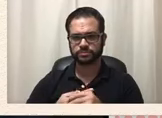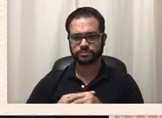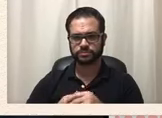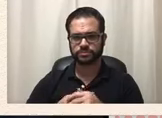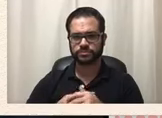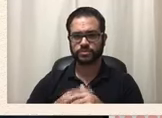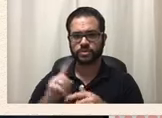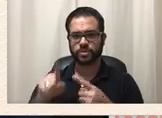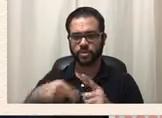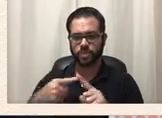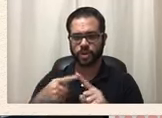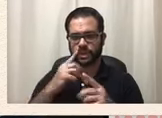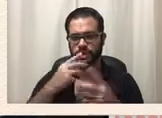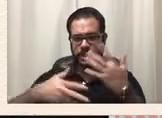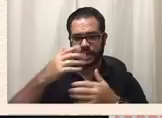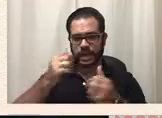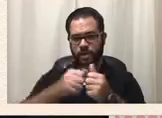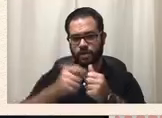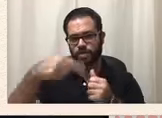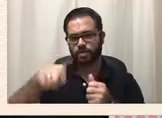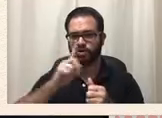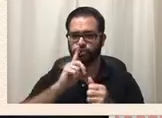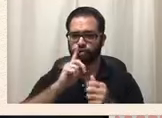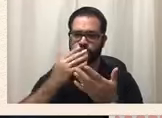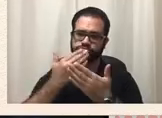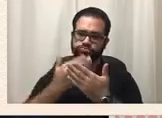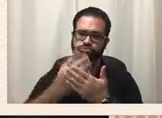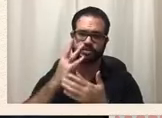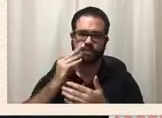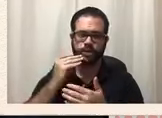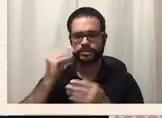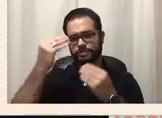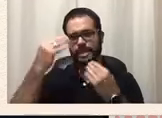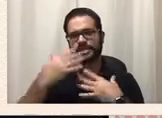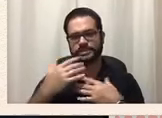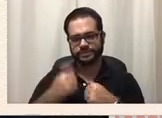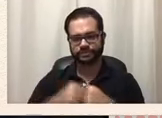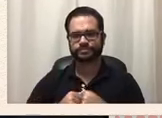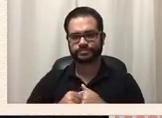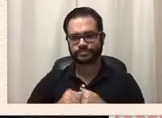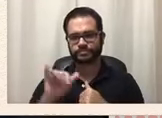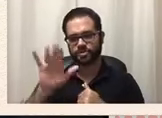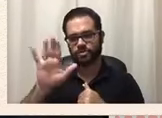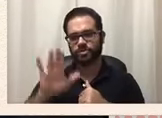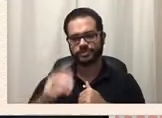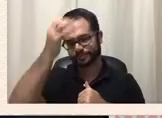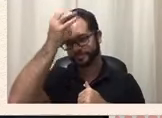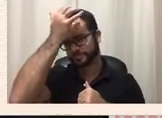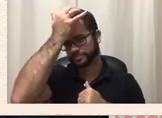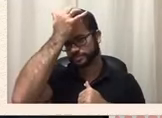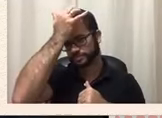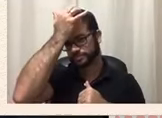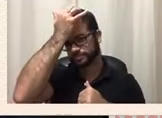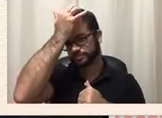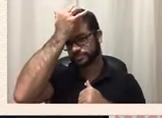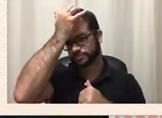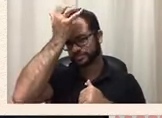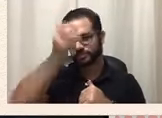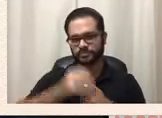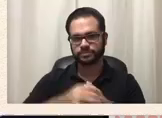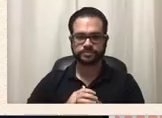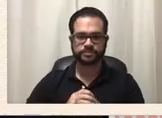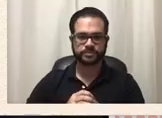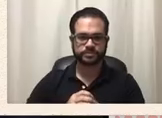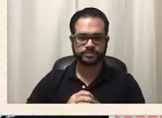out with you guys, it's a blessing to him. That's awesome. Yeah, they get a big head. That's why I don't want to tell them that.